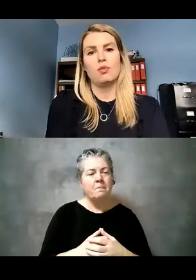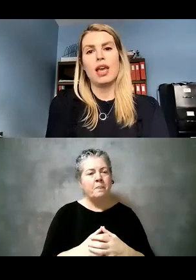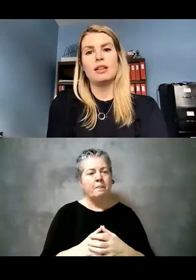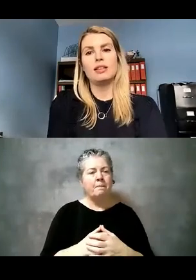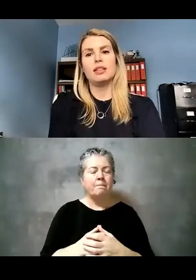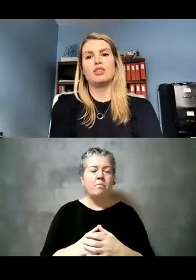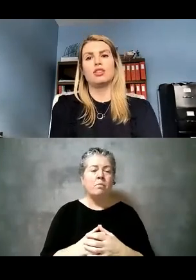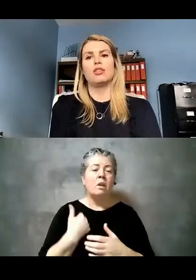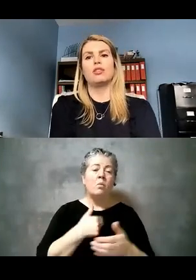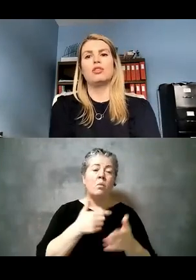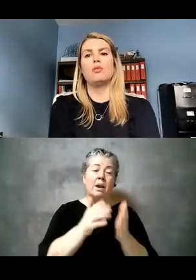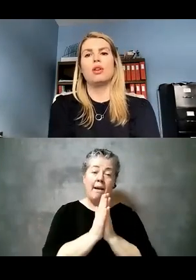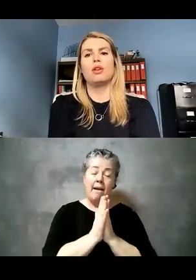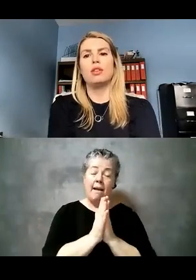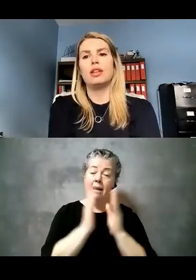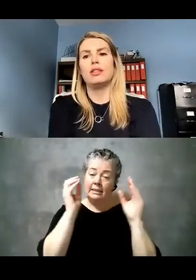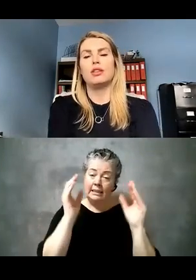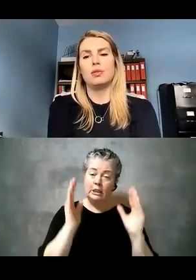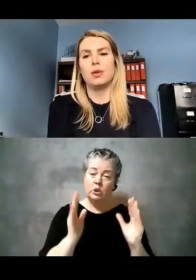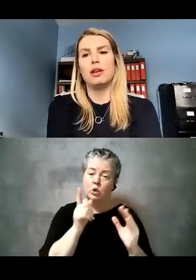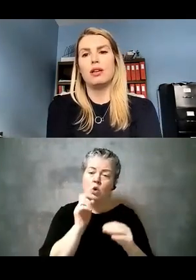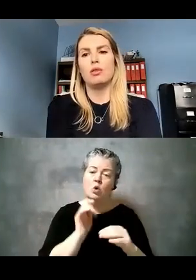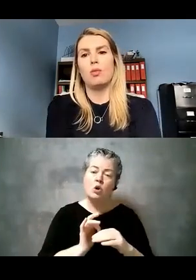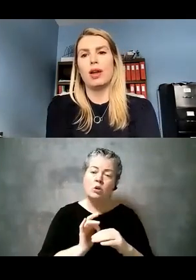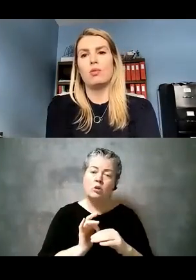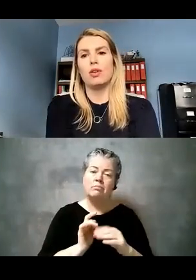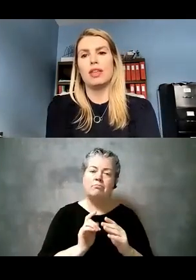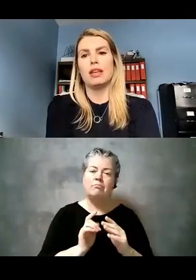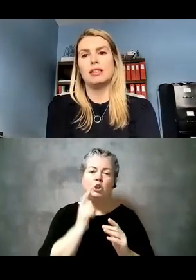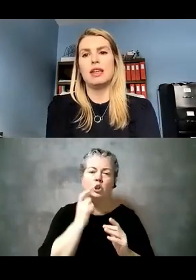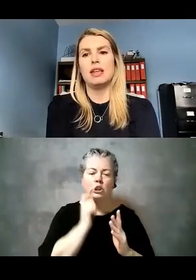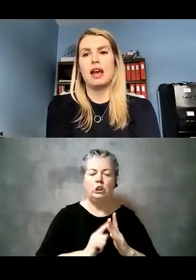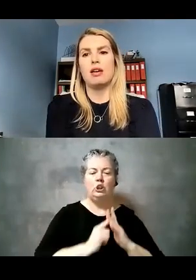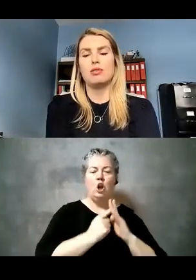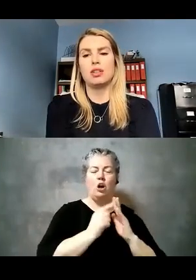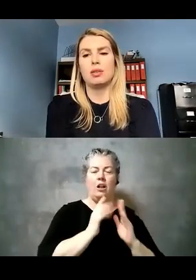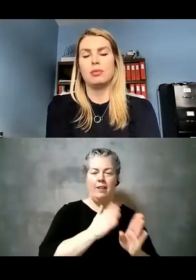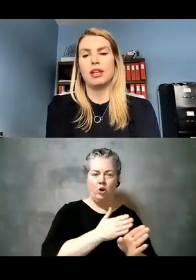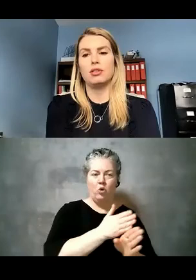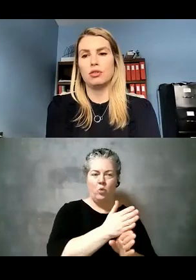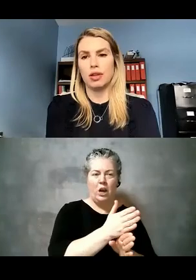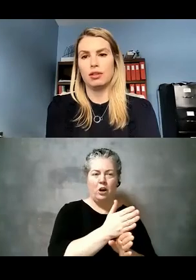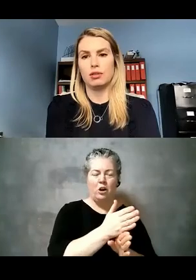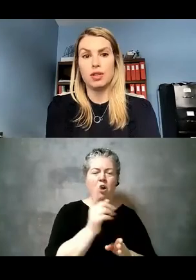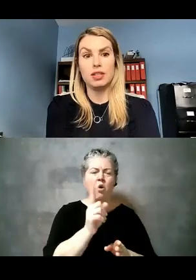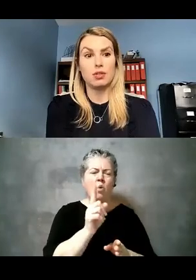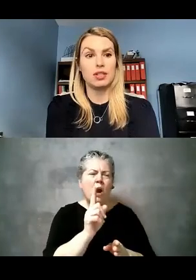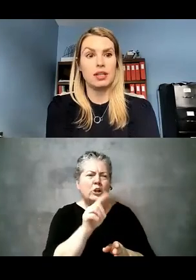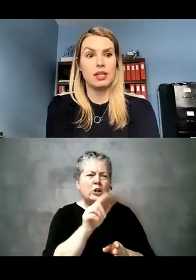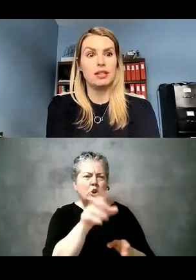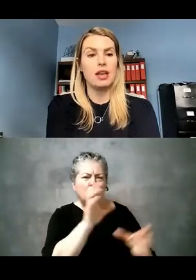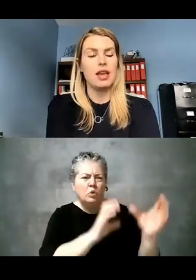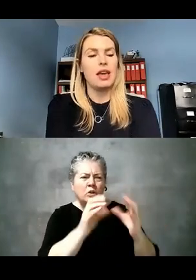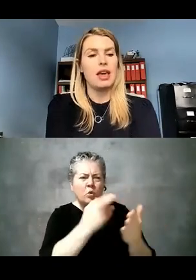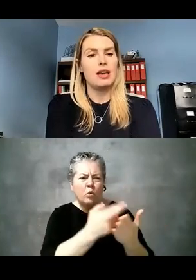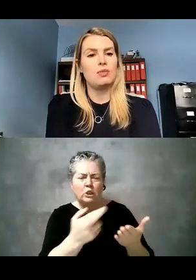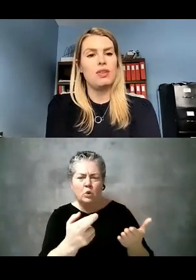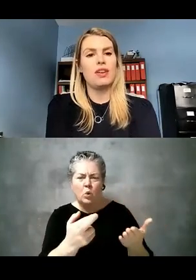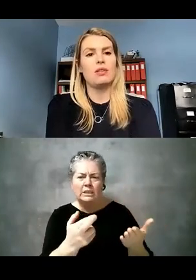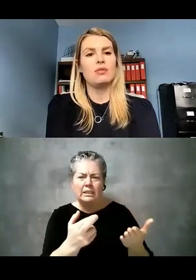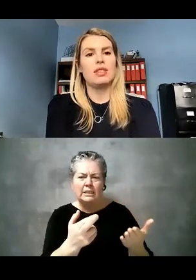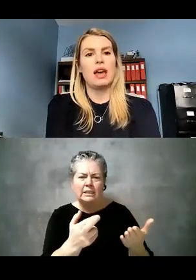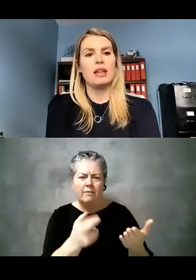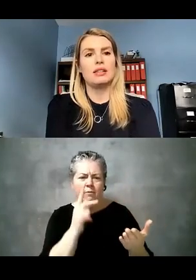So we asked teachers who were early in their career, where were they seeking out supplemental curricular resources? And